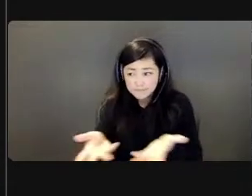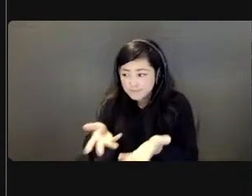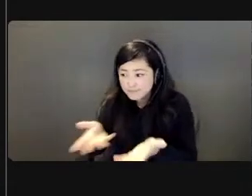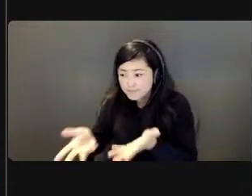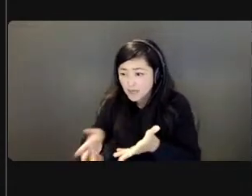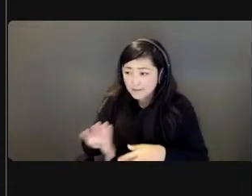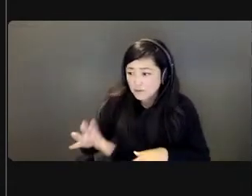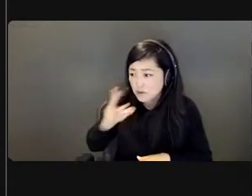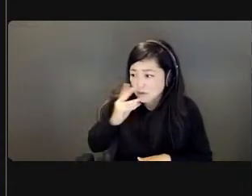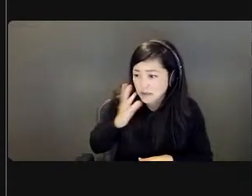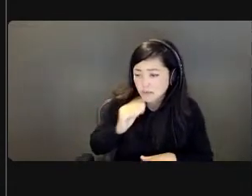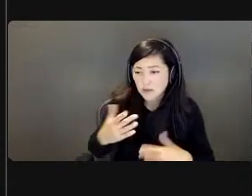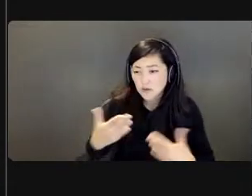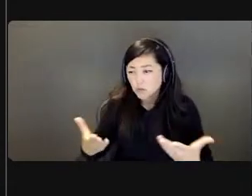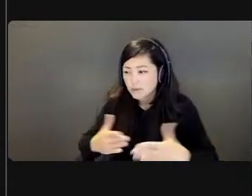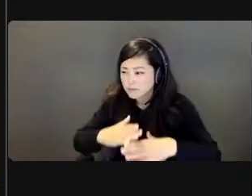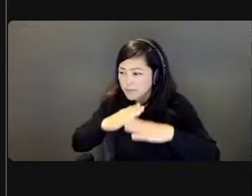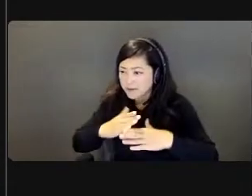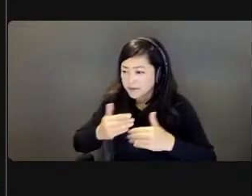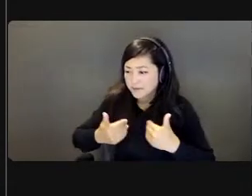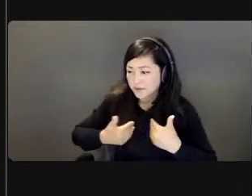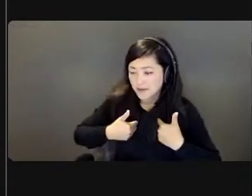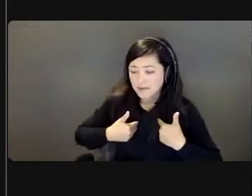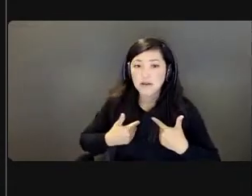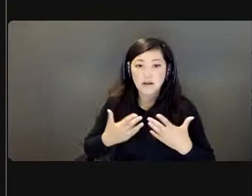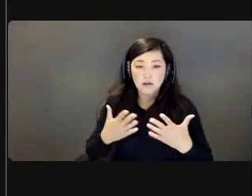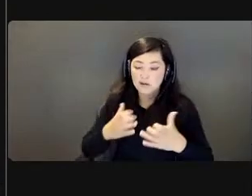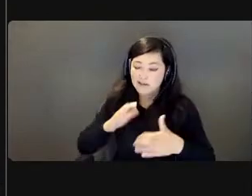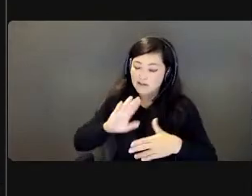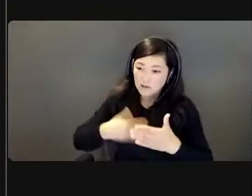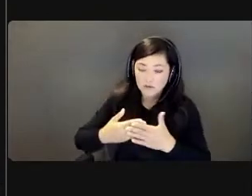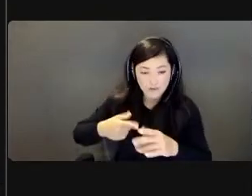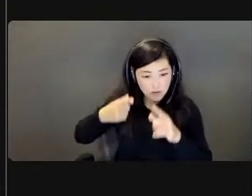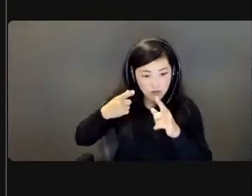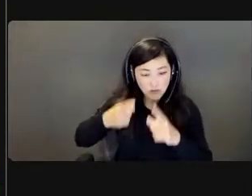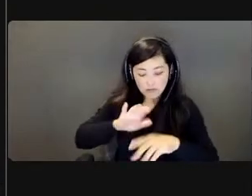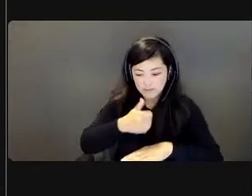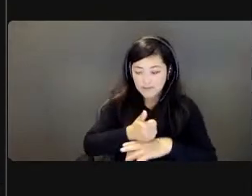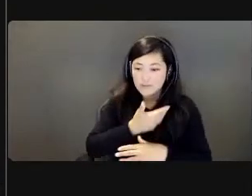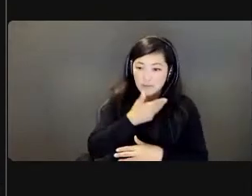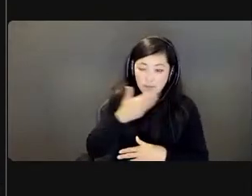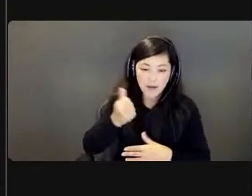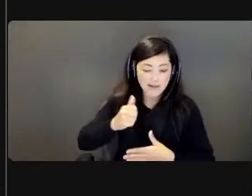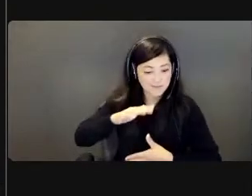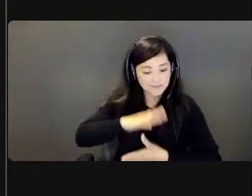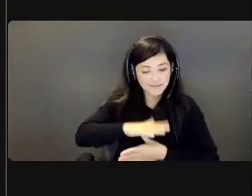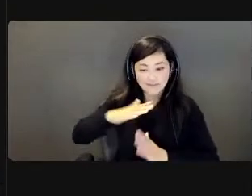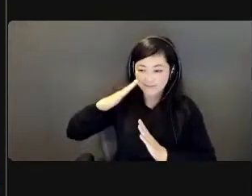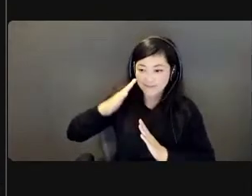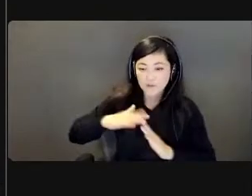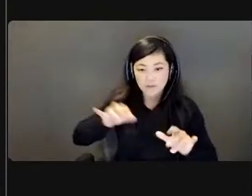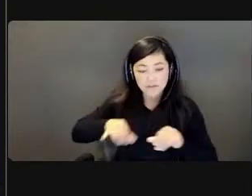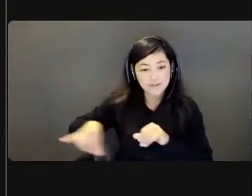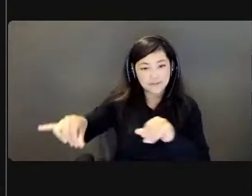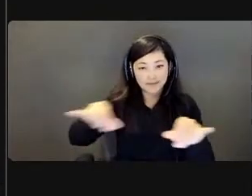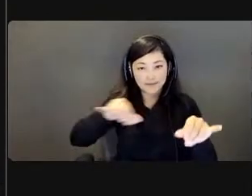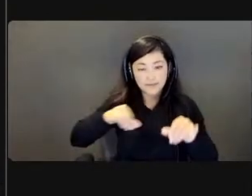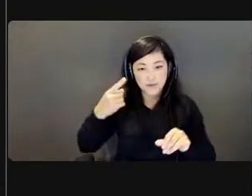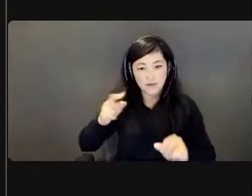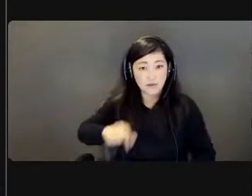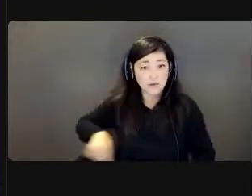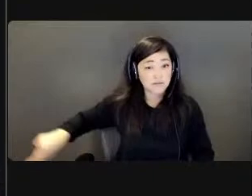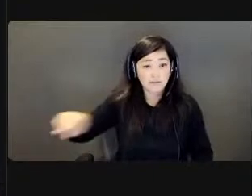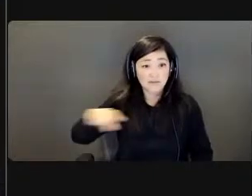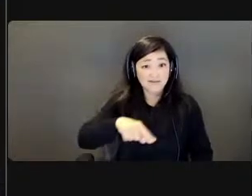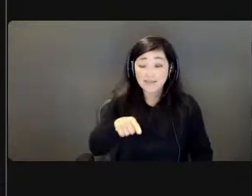experienced roadblocks, we really want to build the best possible set of standards in all kinds of areas. This one's on